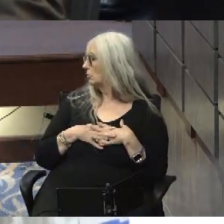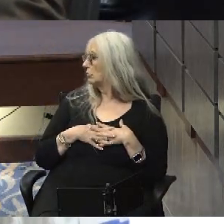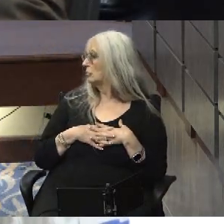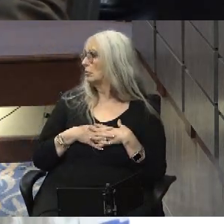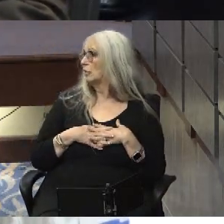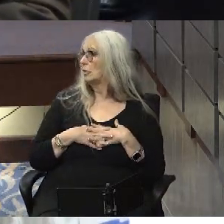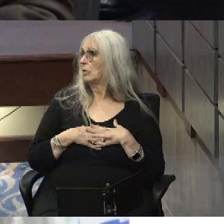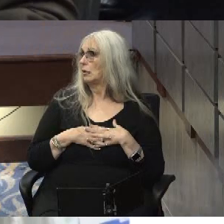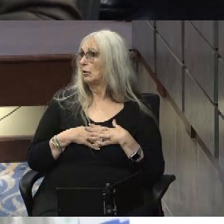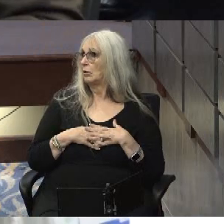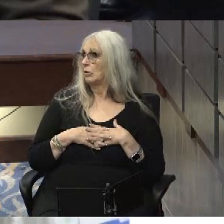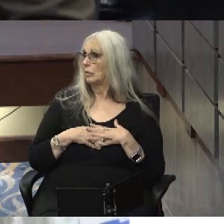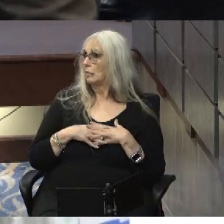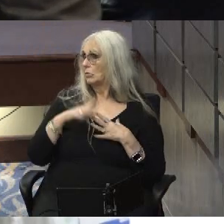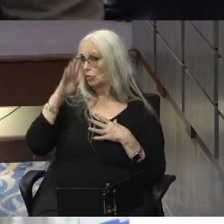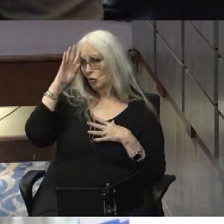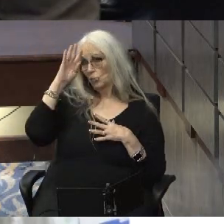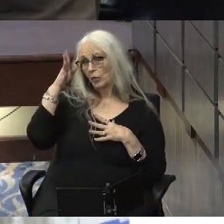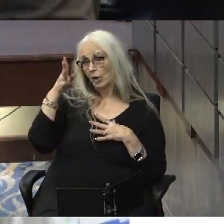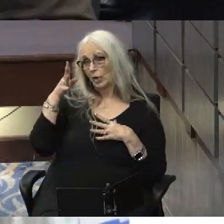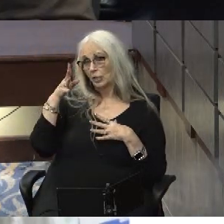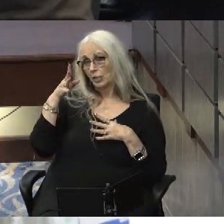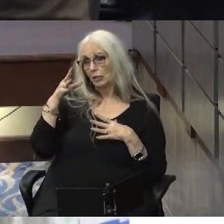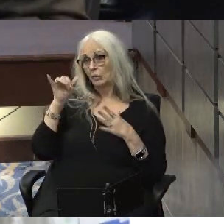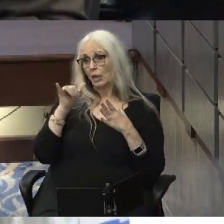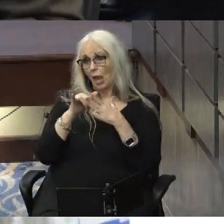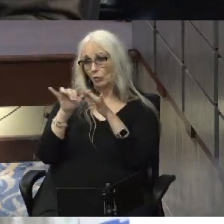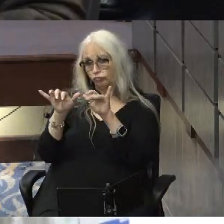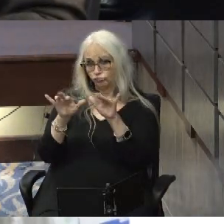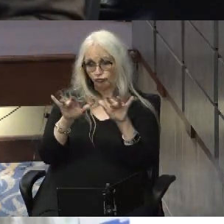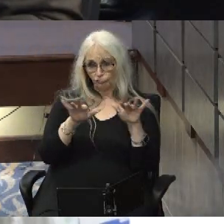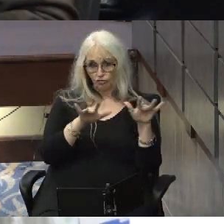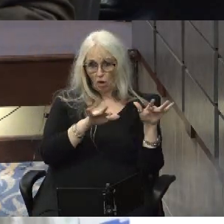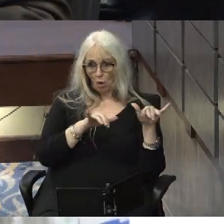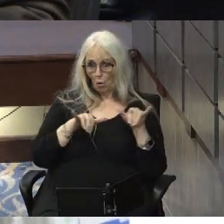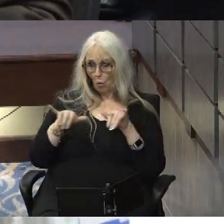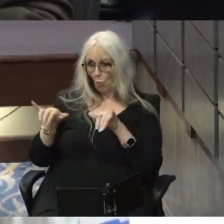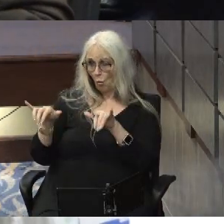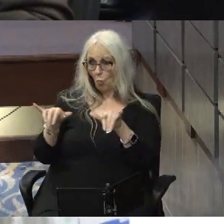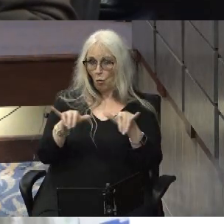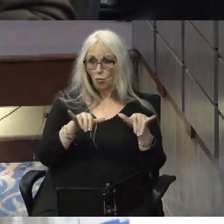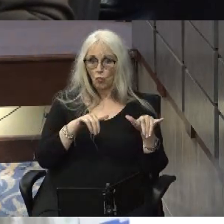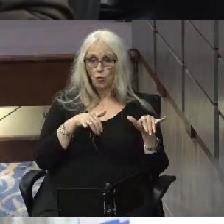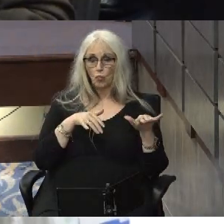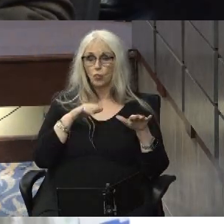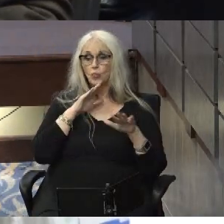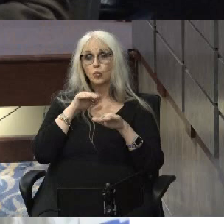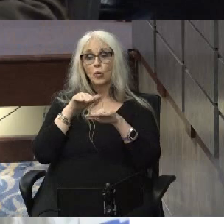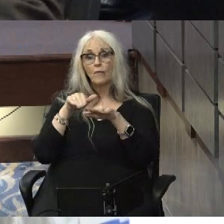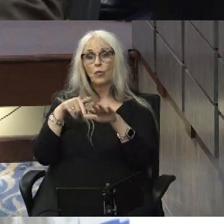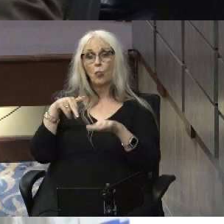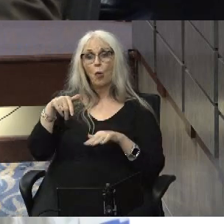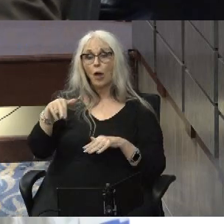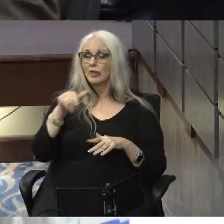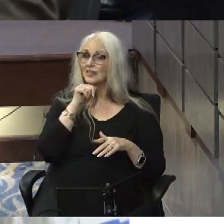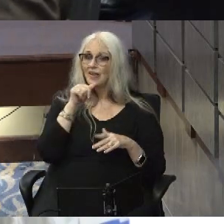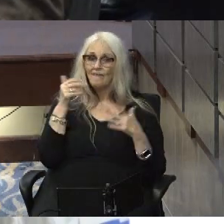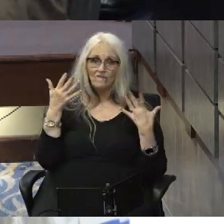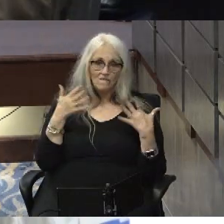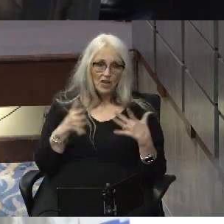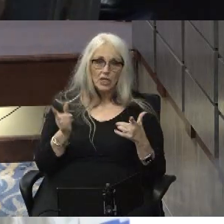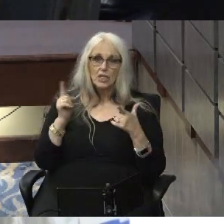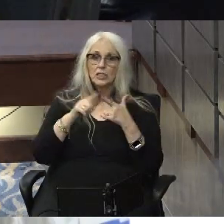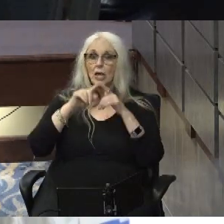In terms of creating that continuity of the Riverwalk system, it's not done until it's done. But to